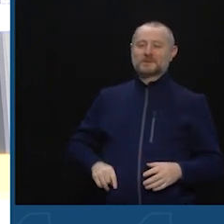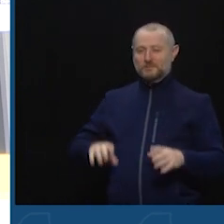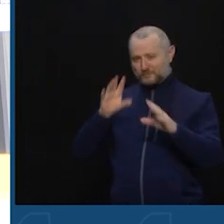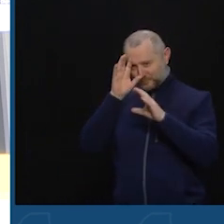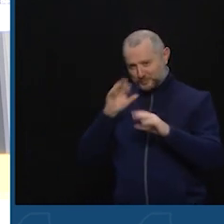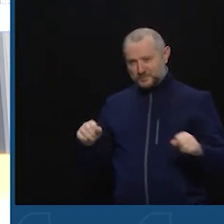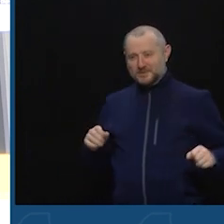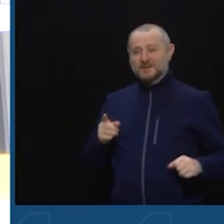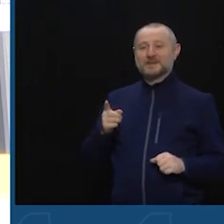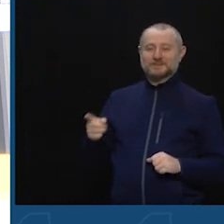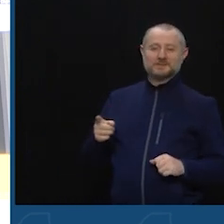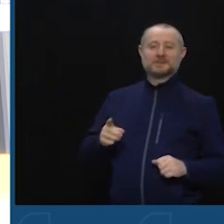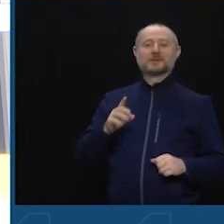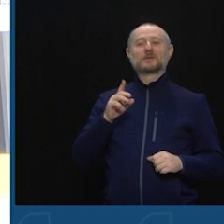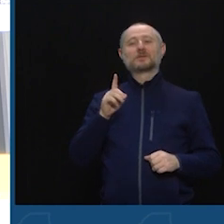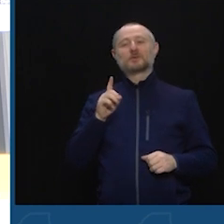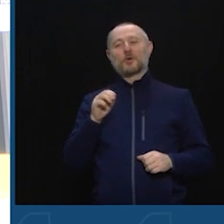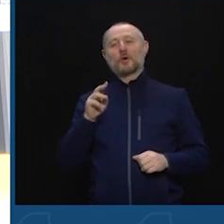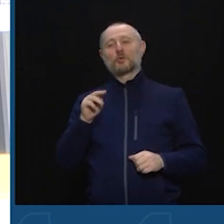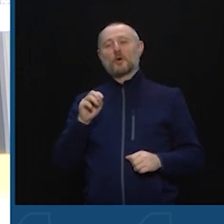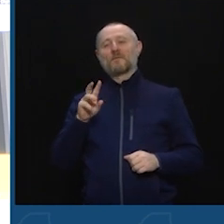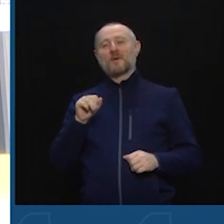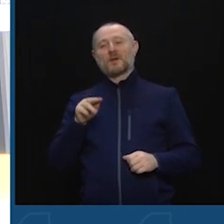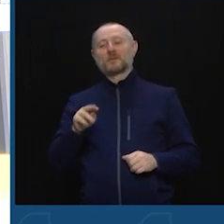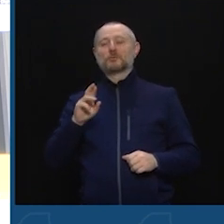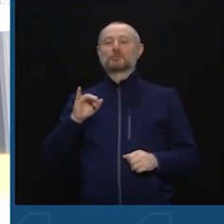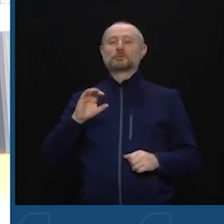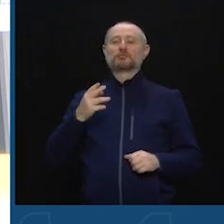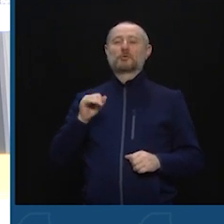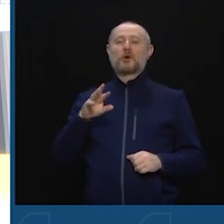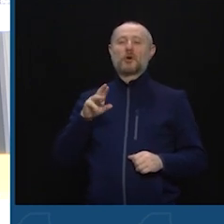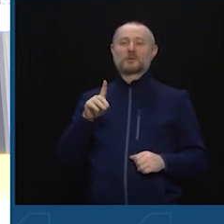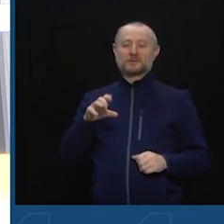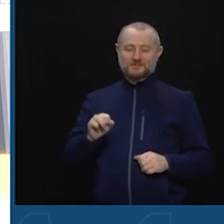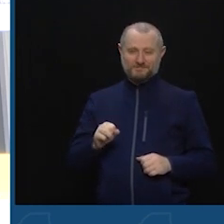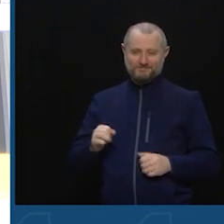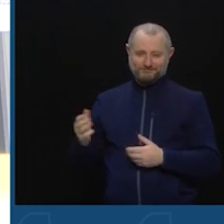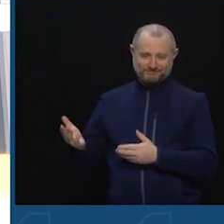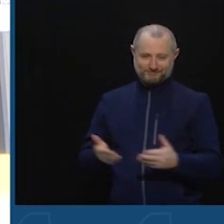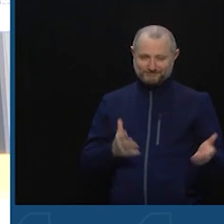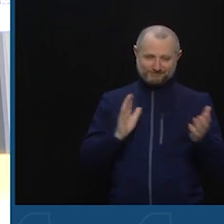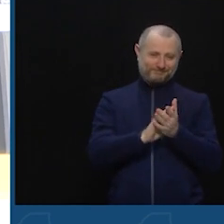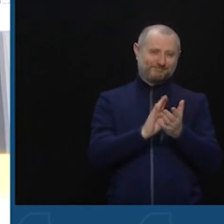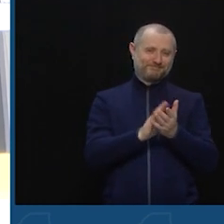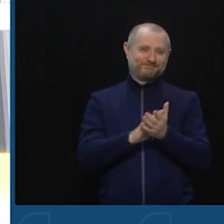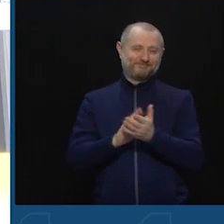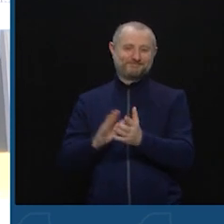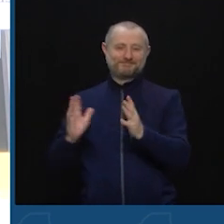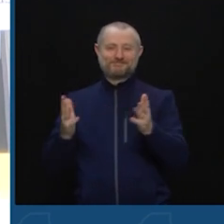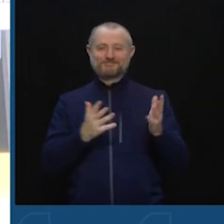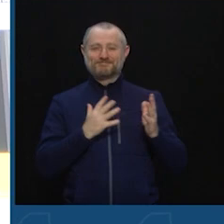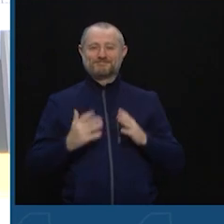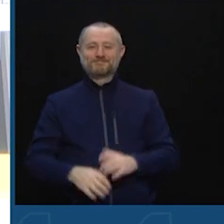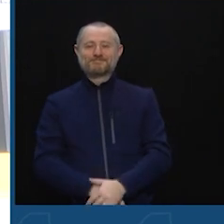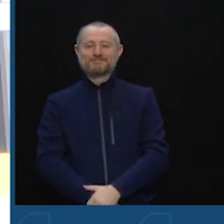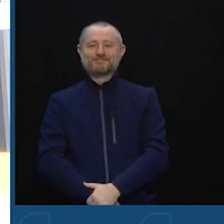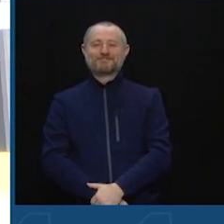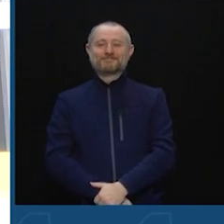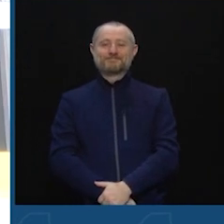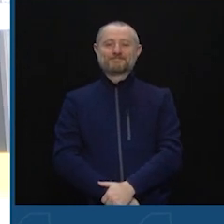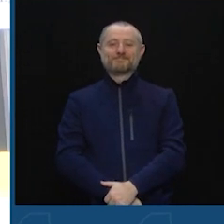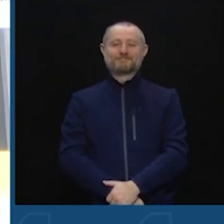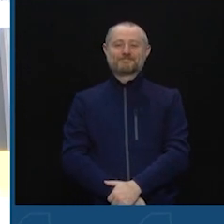yours, Donovan Richards, Jr.